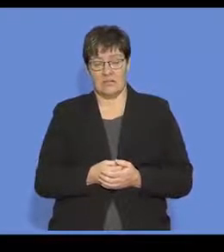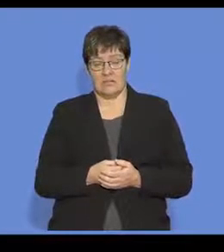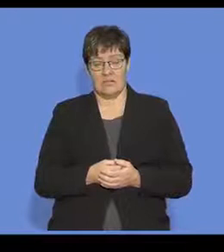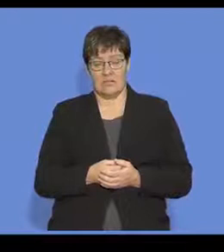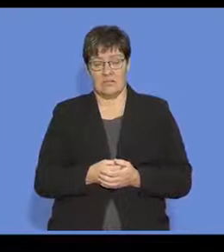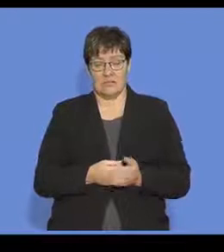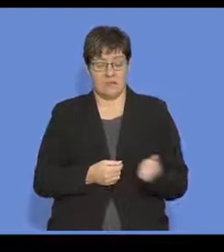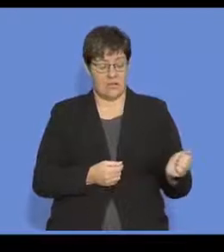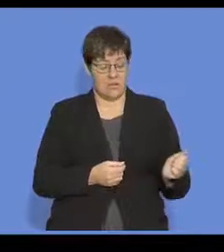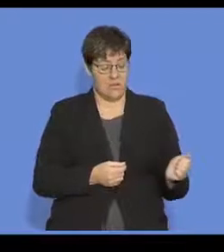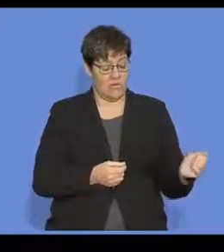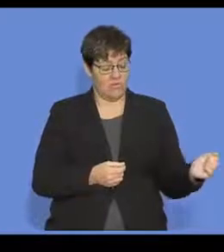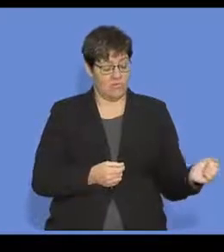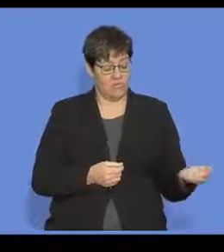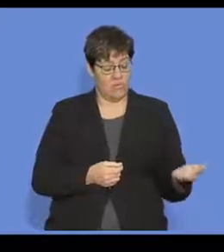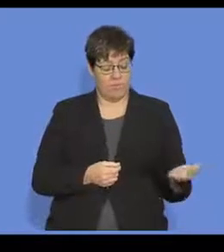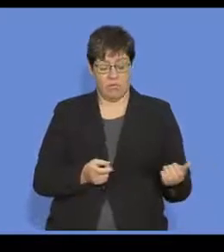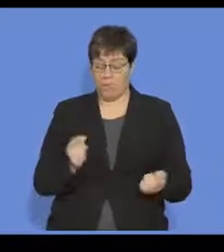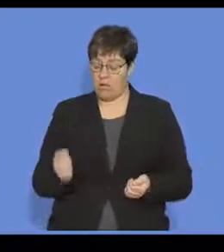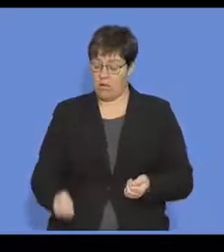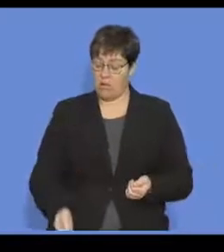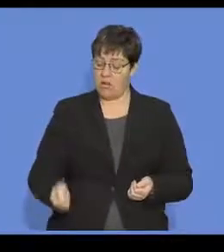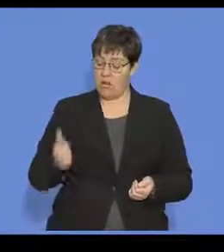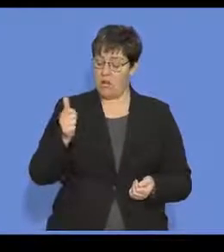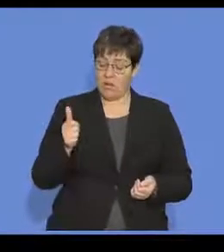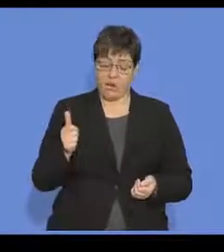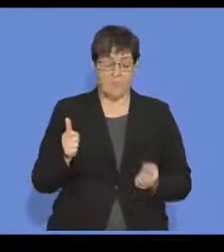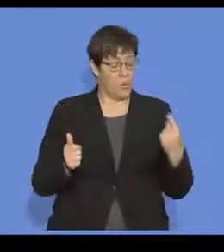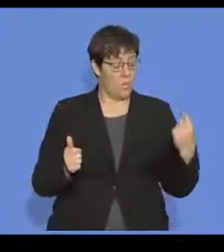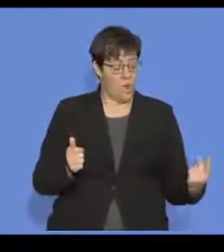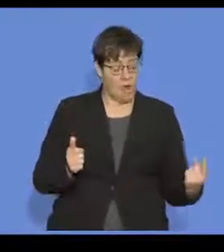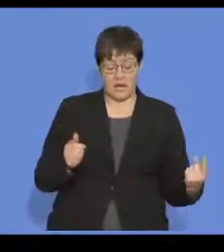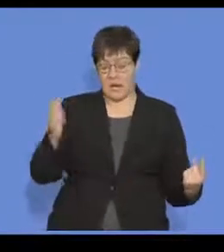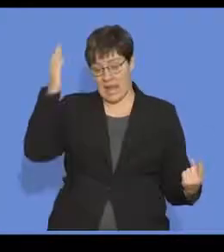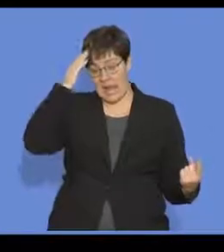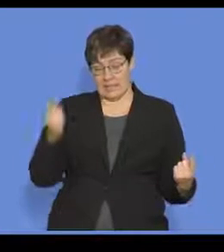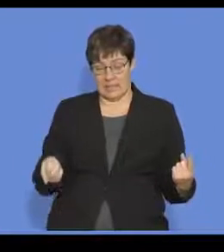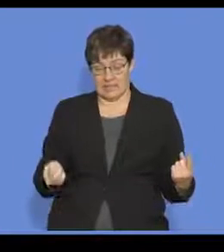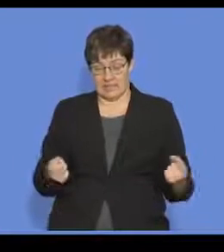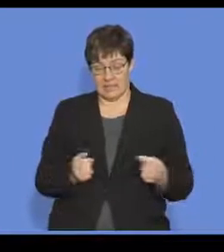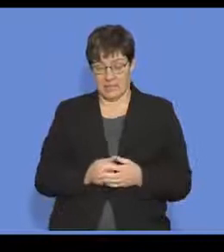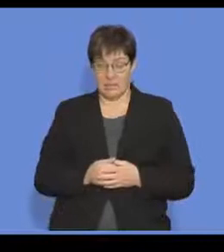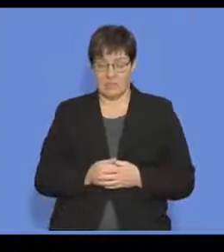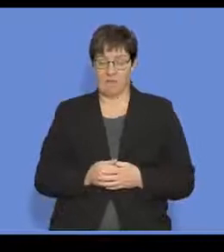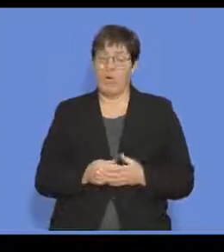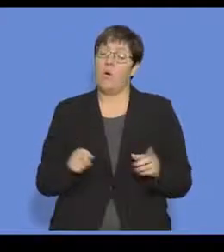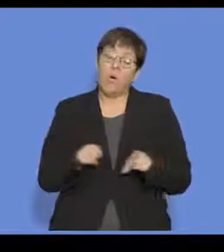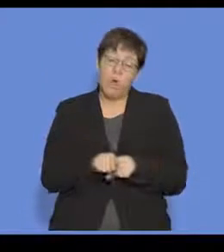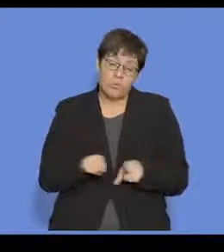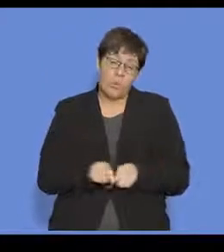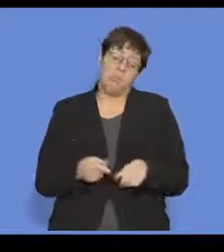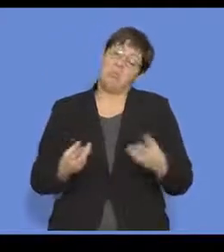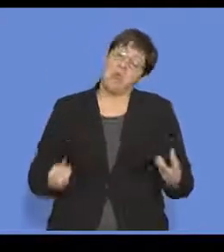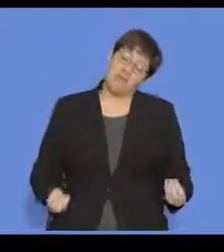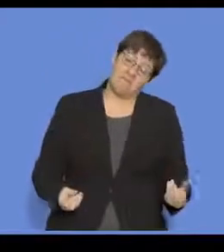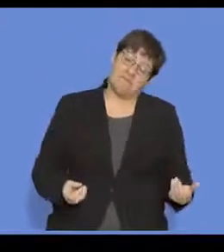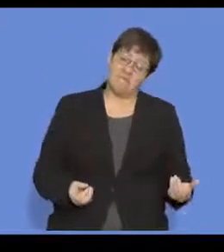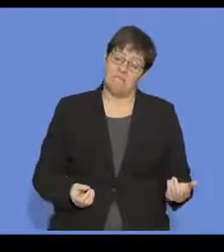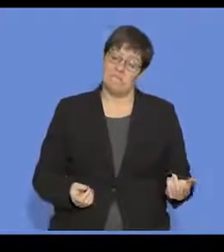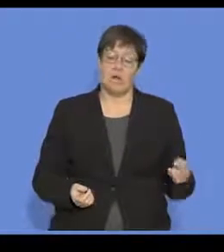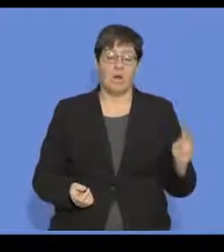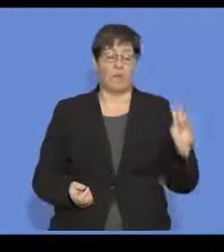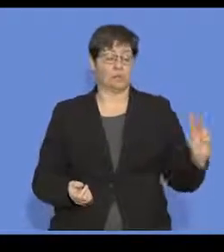2. So if I roll a coin and a die, I could have 1 and head. That's 1 possible outcome. But also